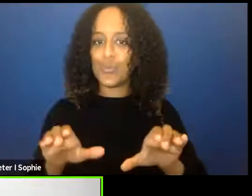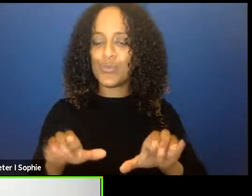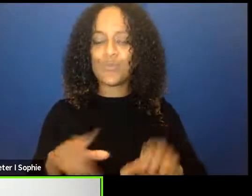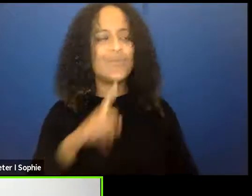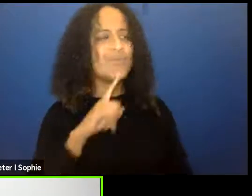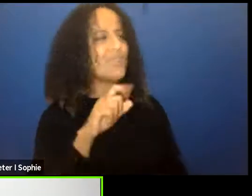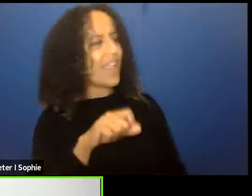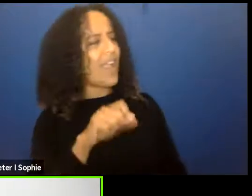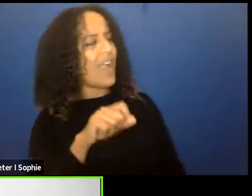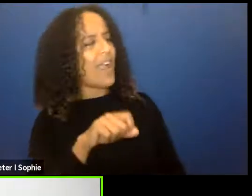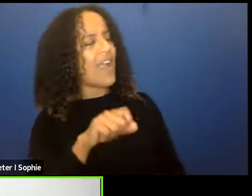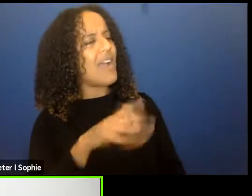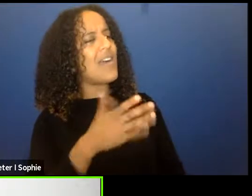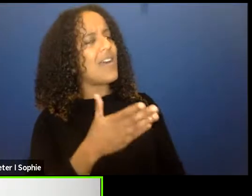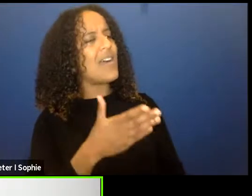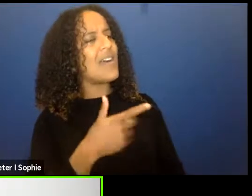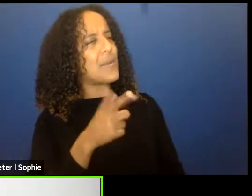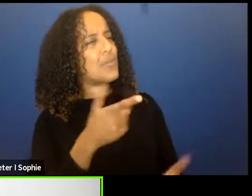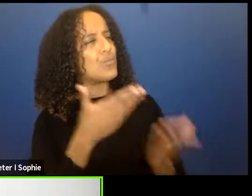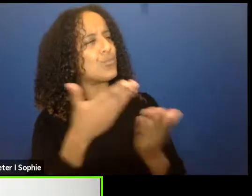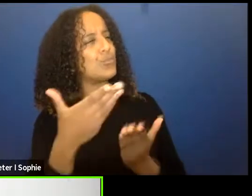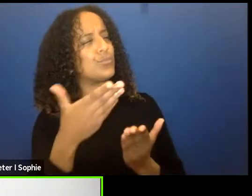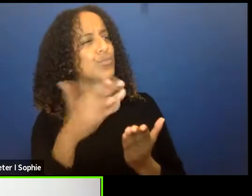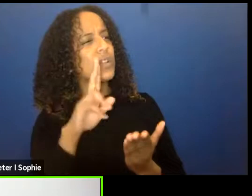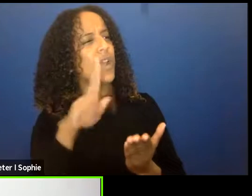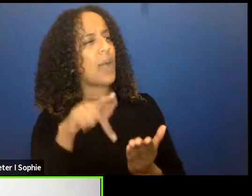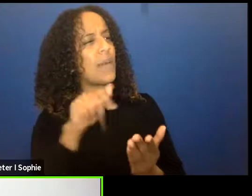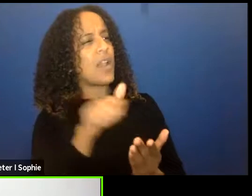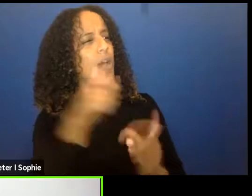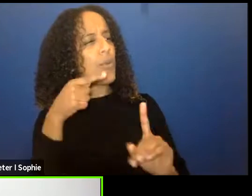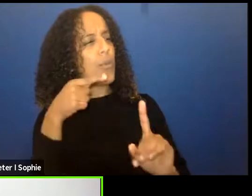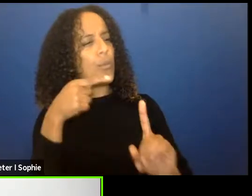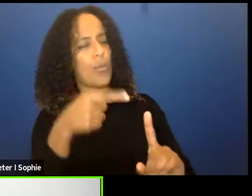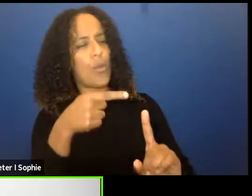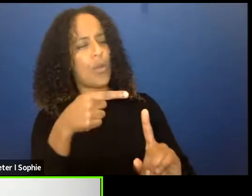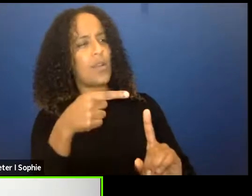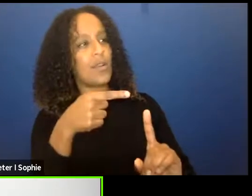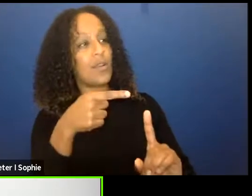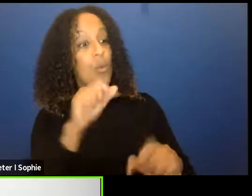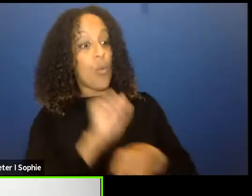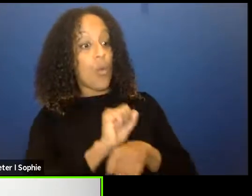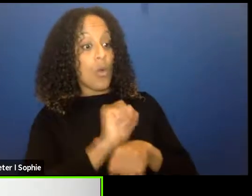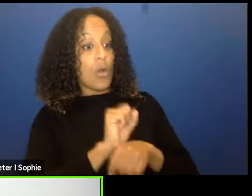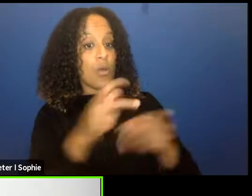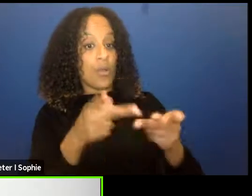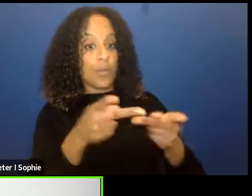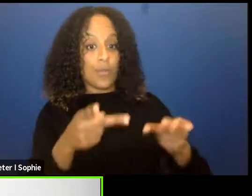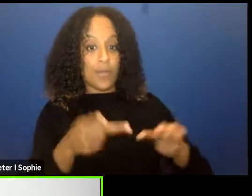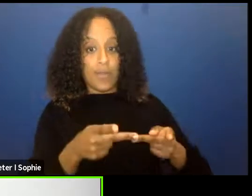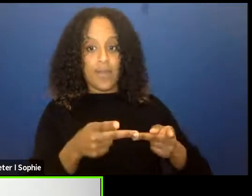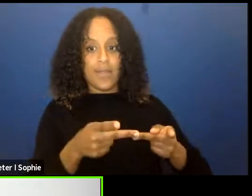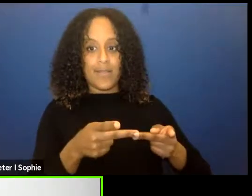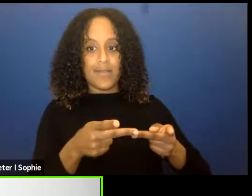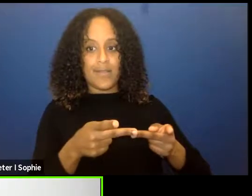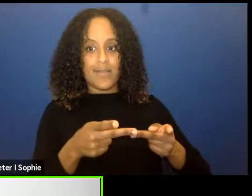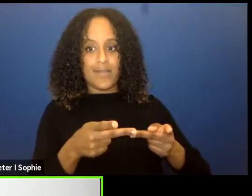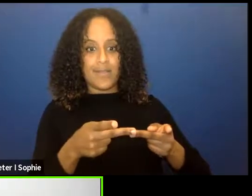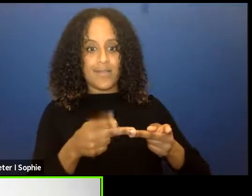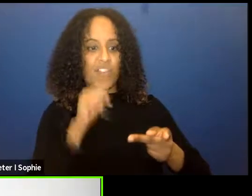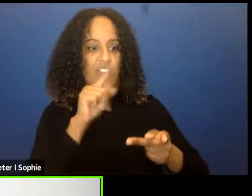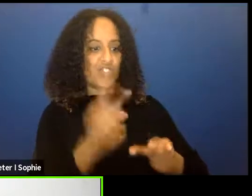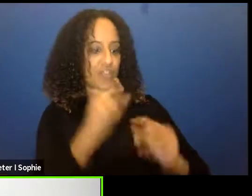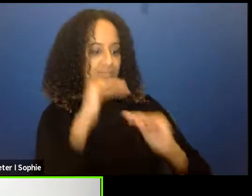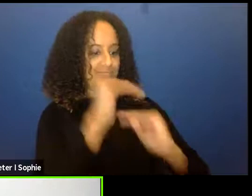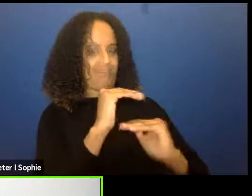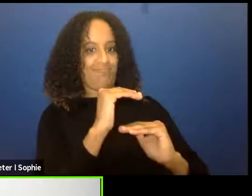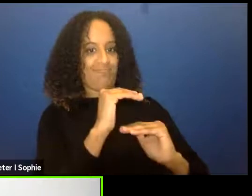yeah, and that brings up another point that, the workplace is extended, right? It's not just the